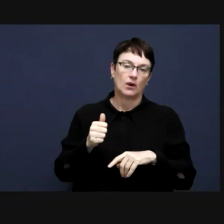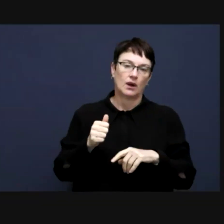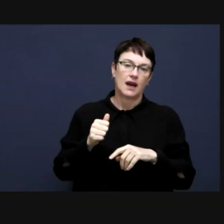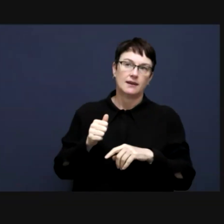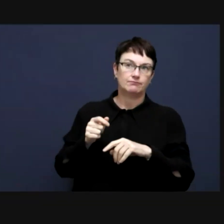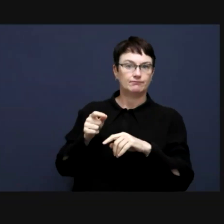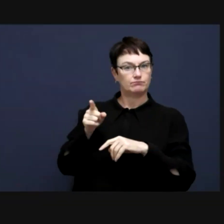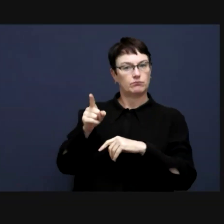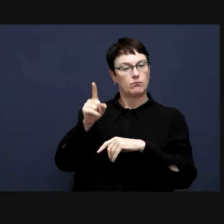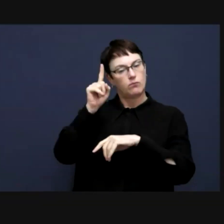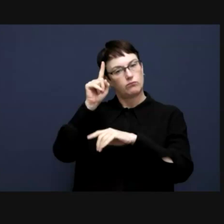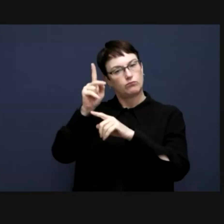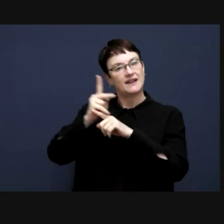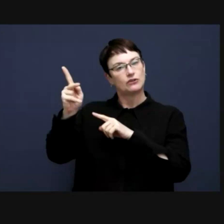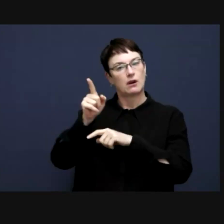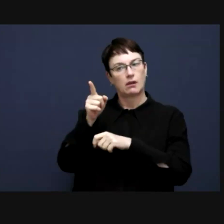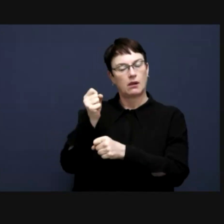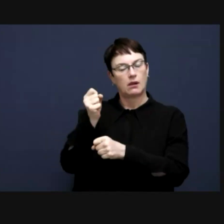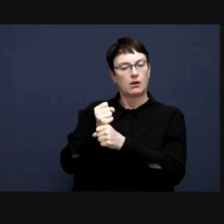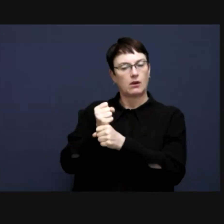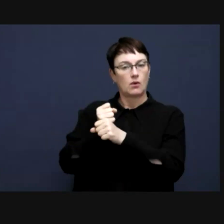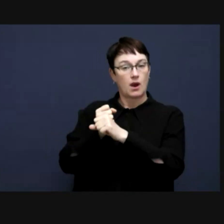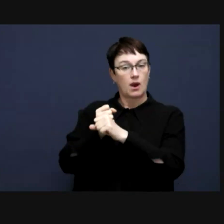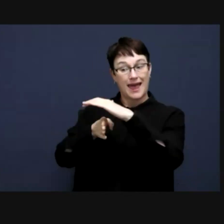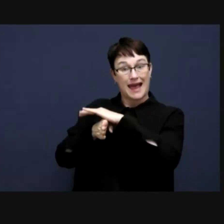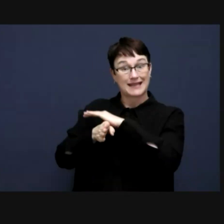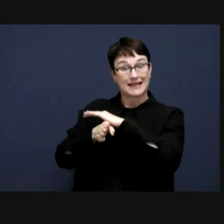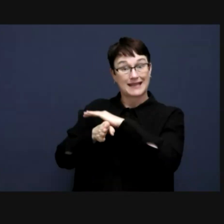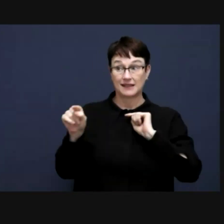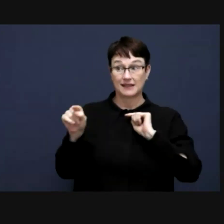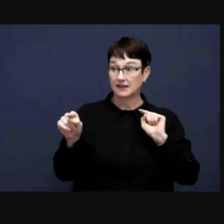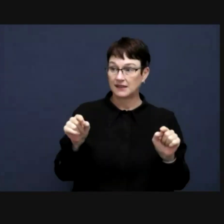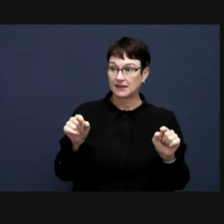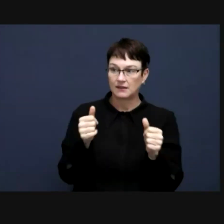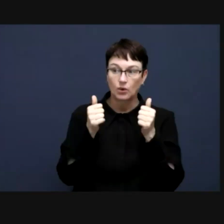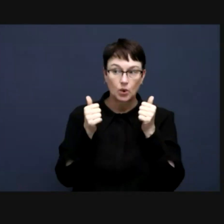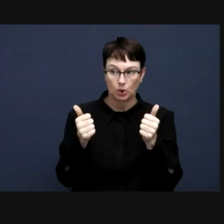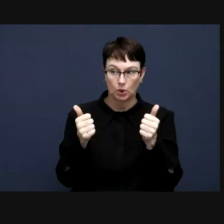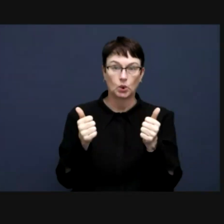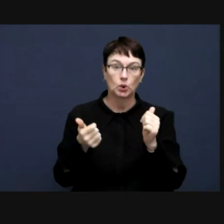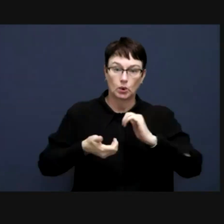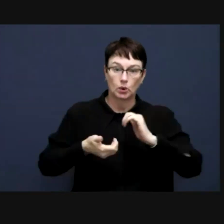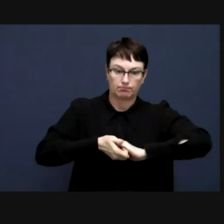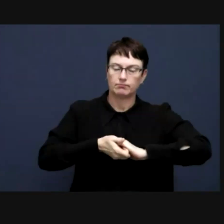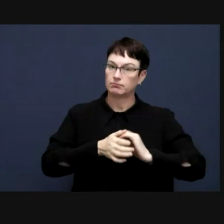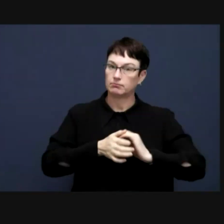for being here today and for celebrating the Web Accessibility Directive. So thank you very much.